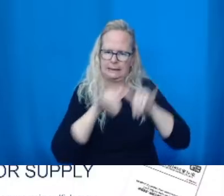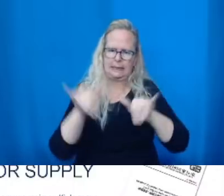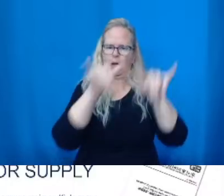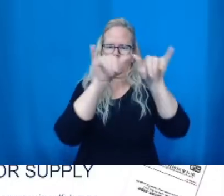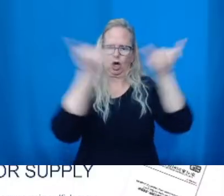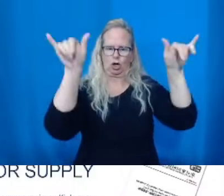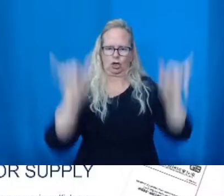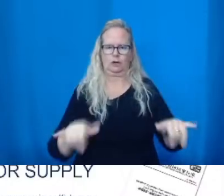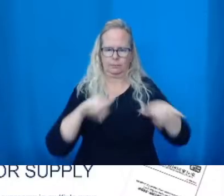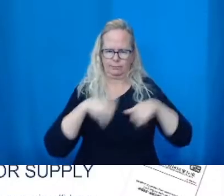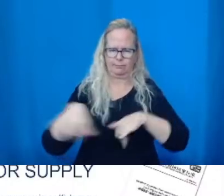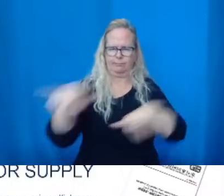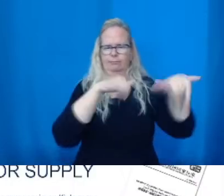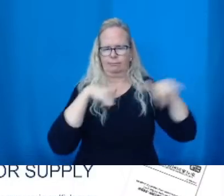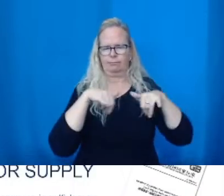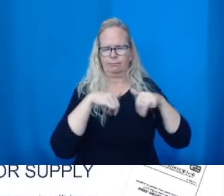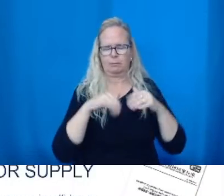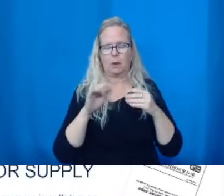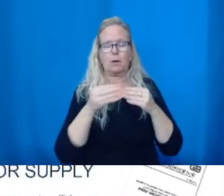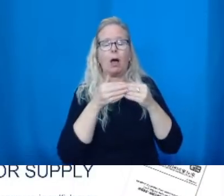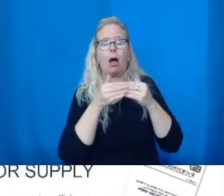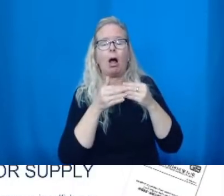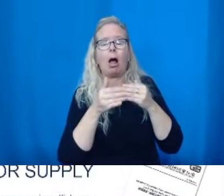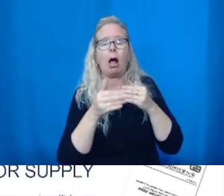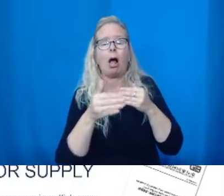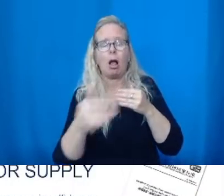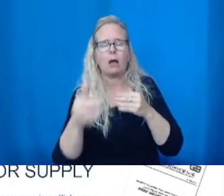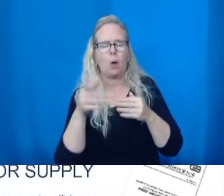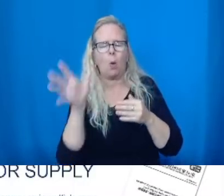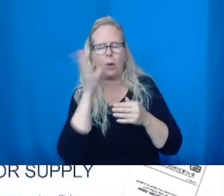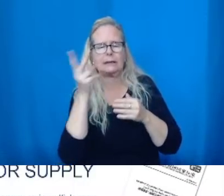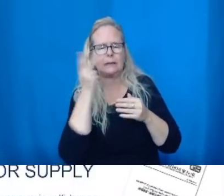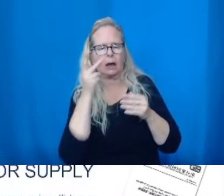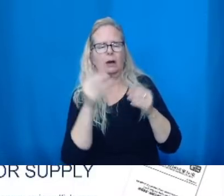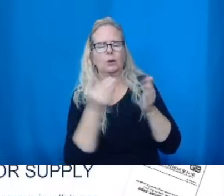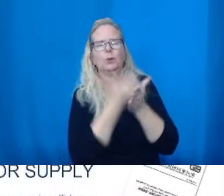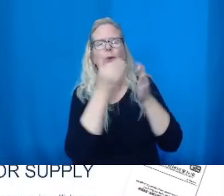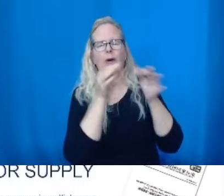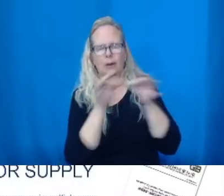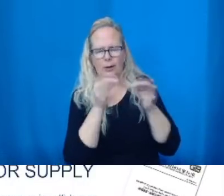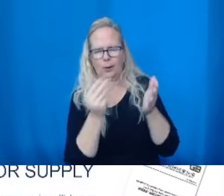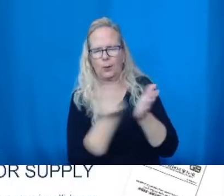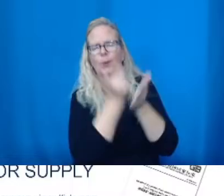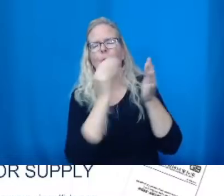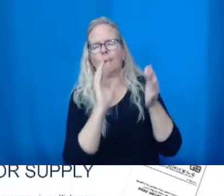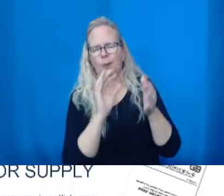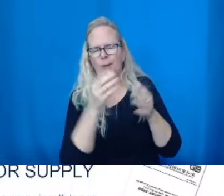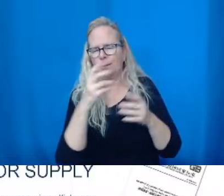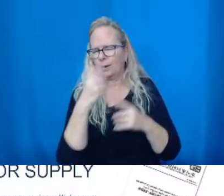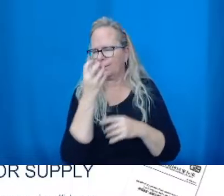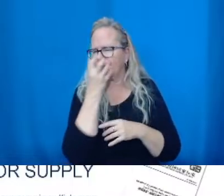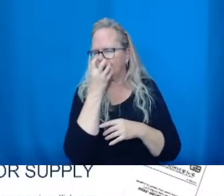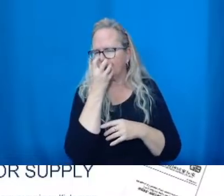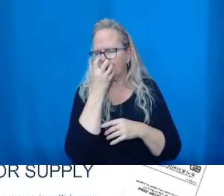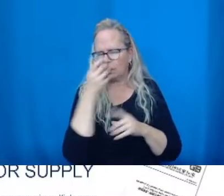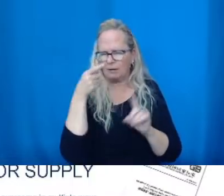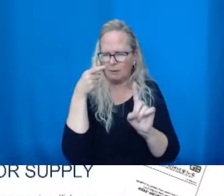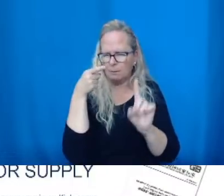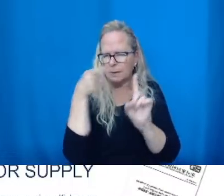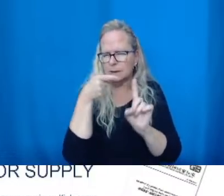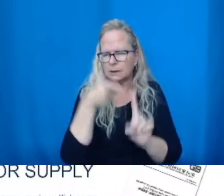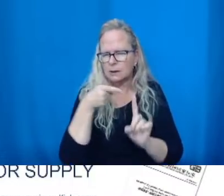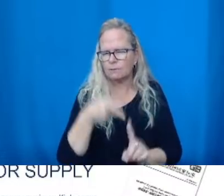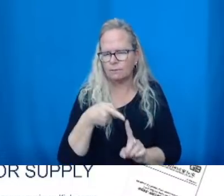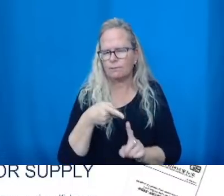of respirators for specific trademark reasons. We can't call them N95 type, for instance. It will be probably some combination